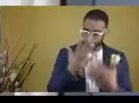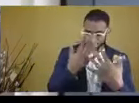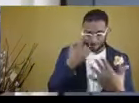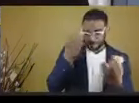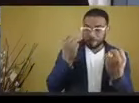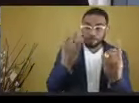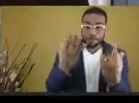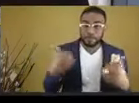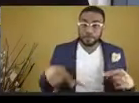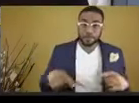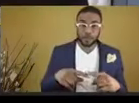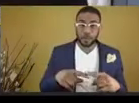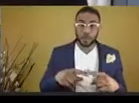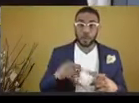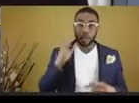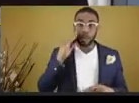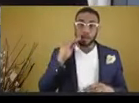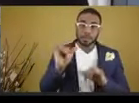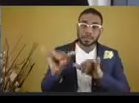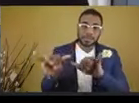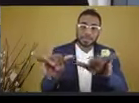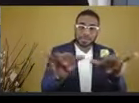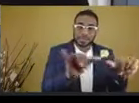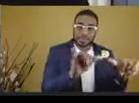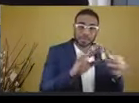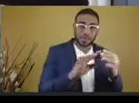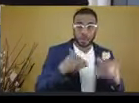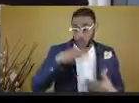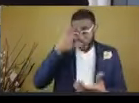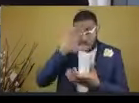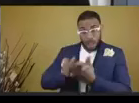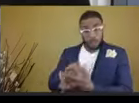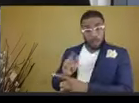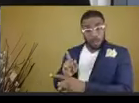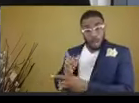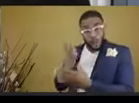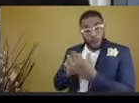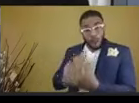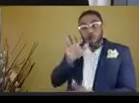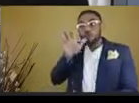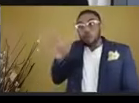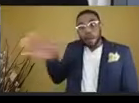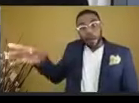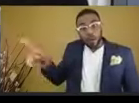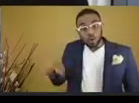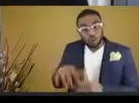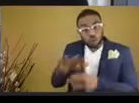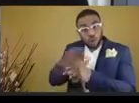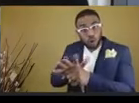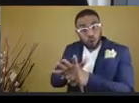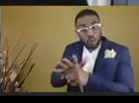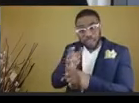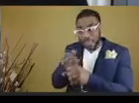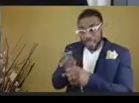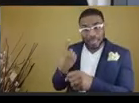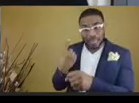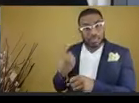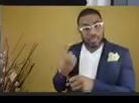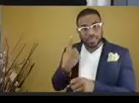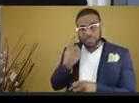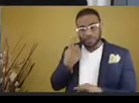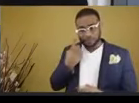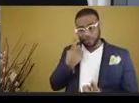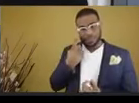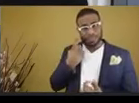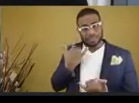us have similar stories. My husband lost his grandmother to COVID last year, just recently